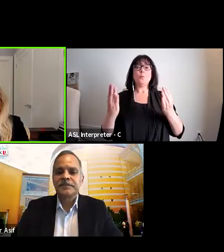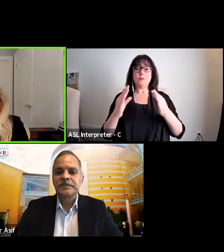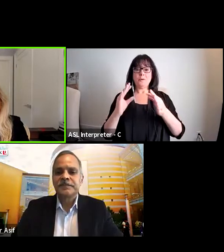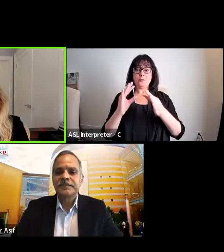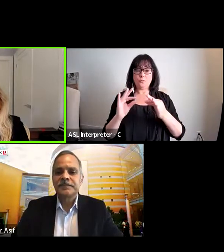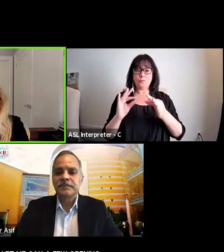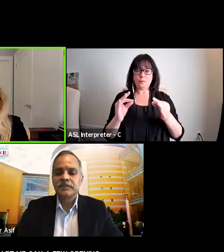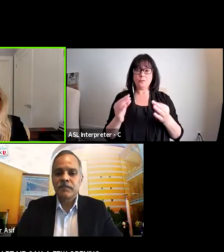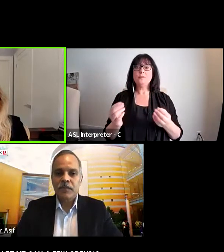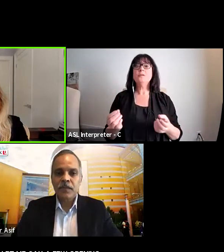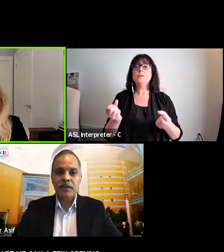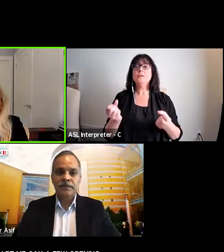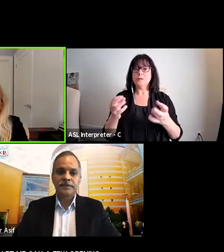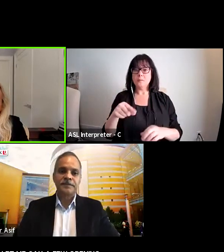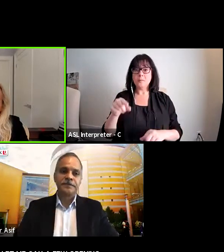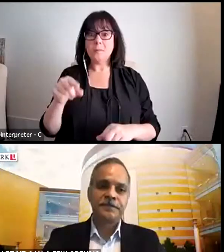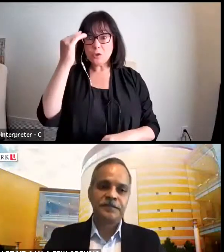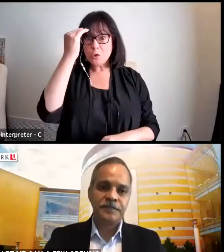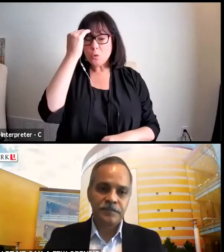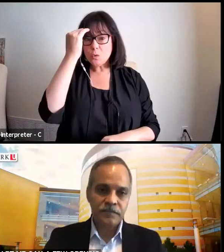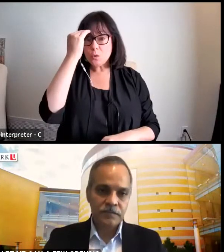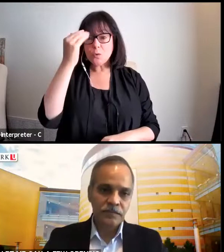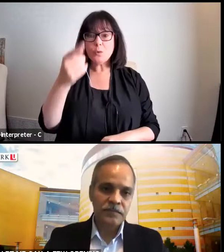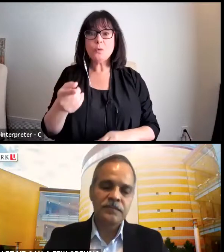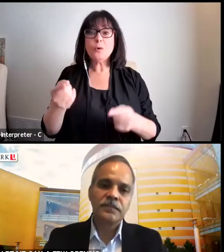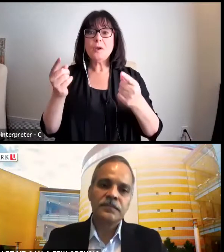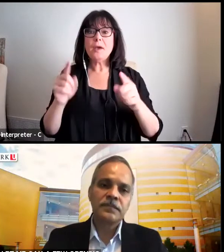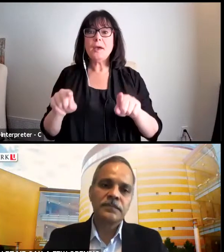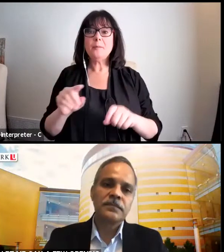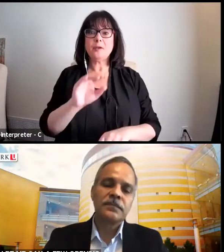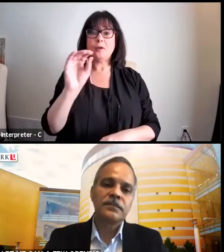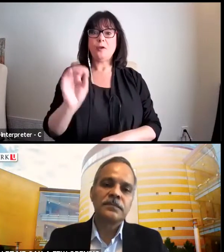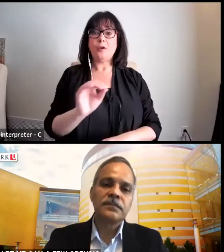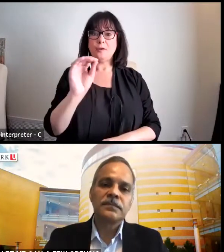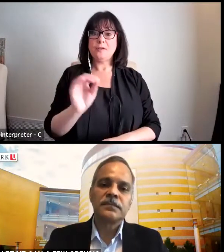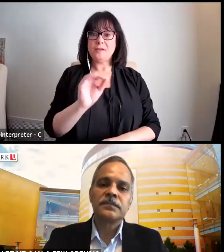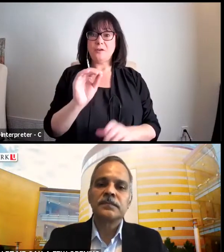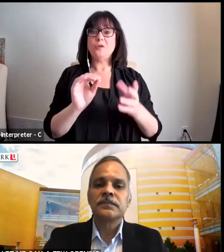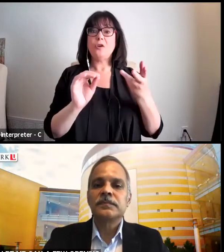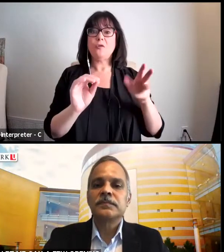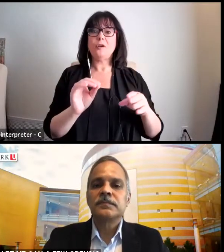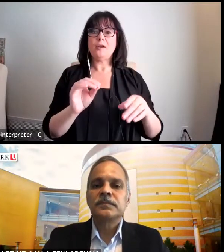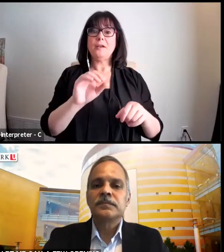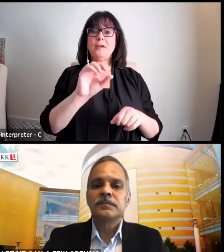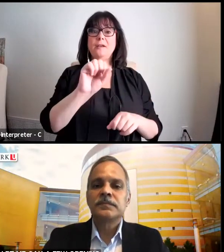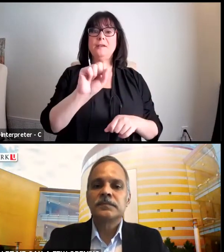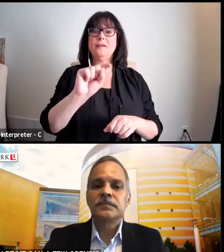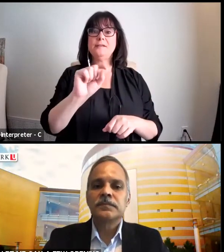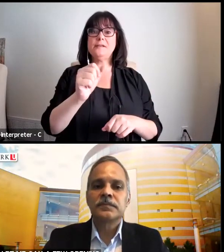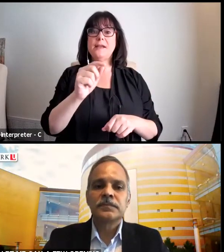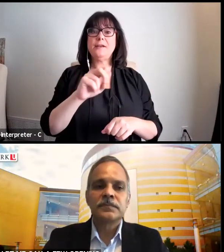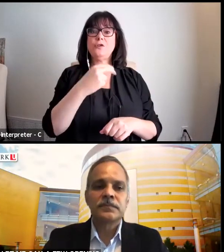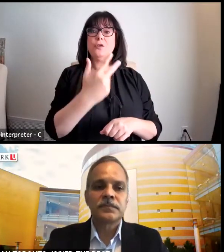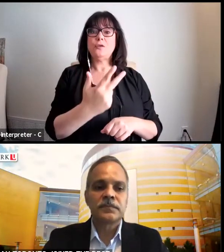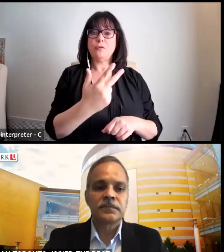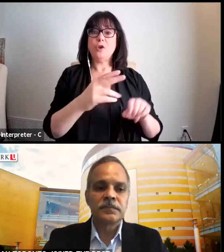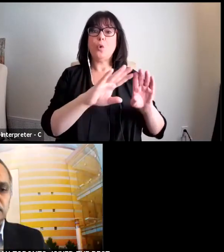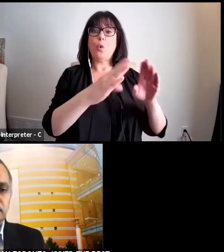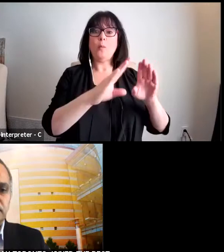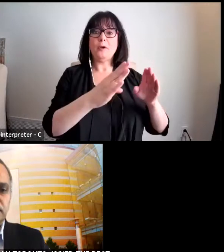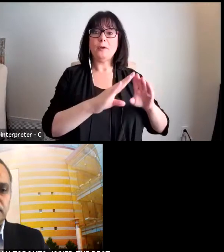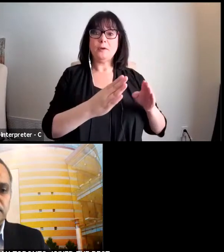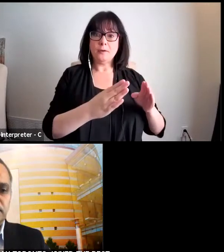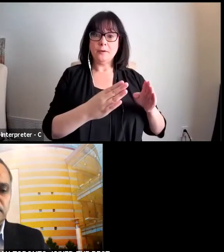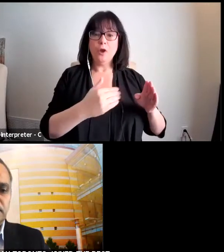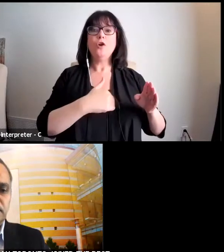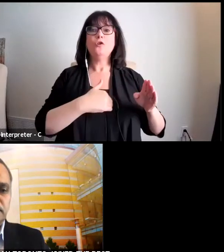Friday, Toronto joined the rest of the province in moving to stage 3 of the Government of Ontario's pandemic